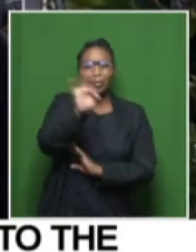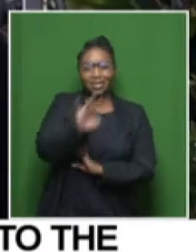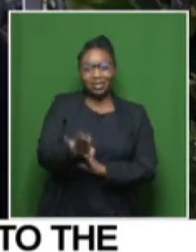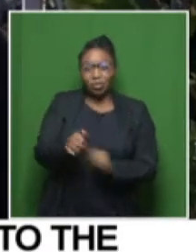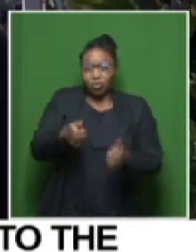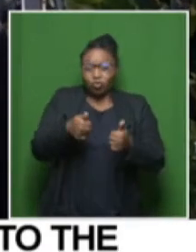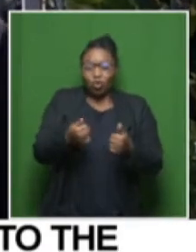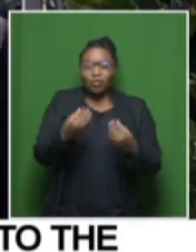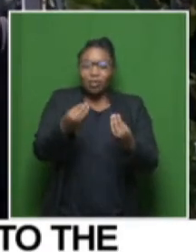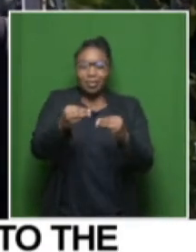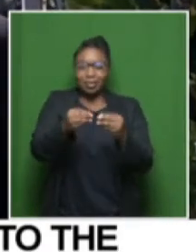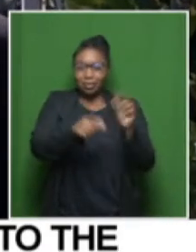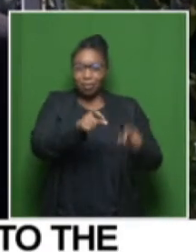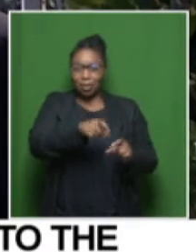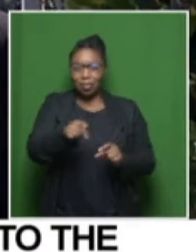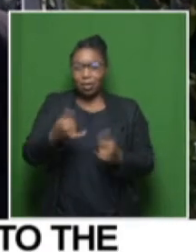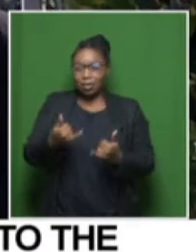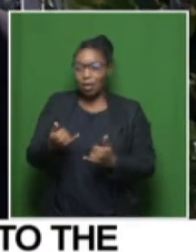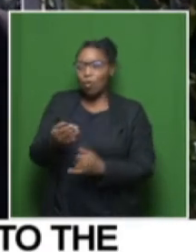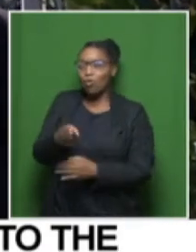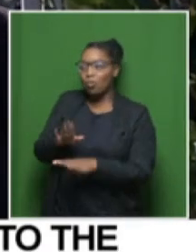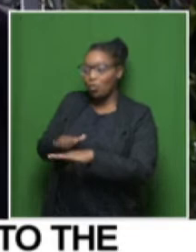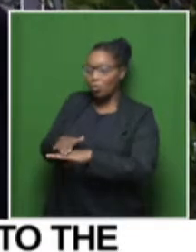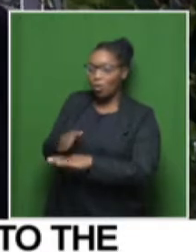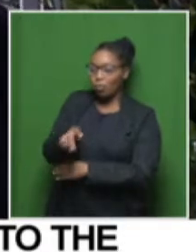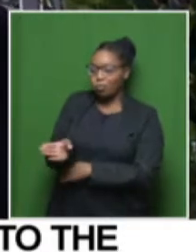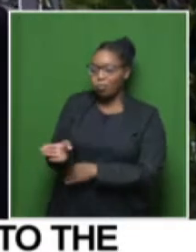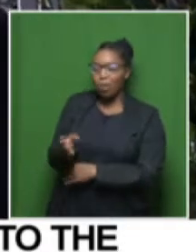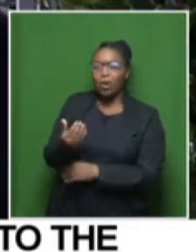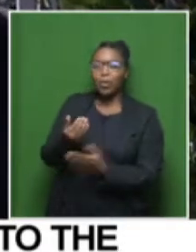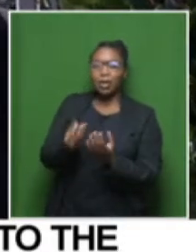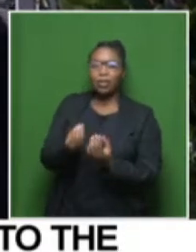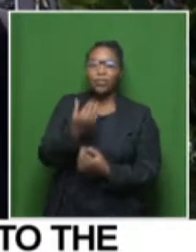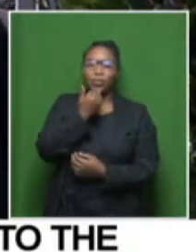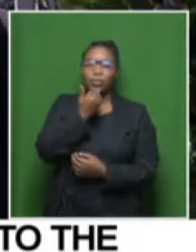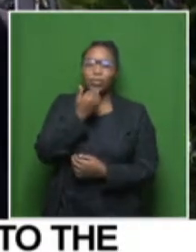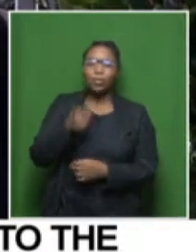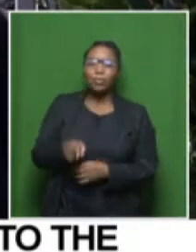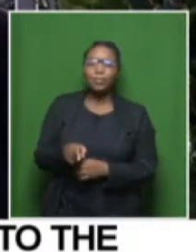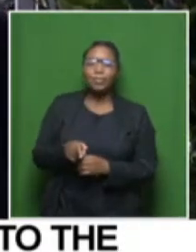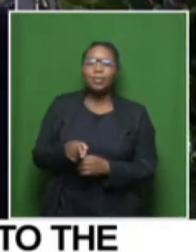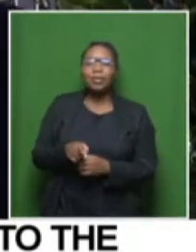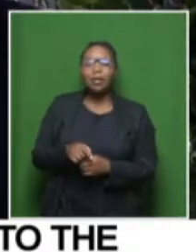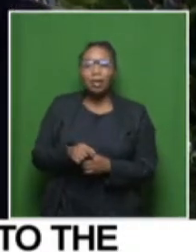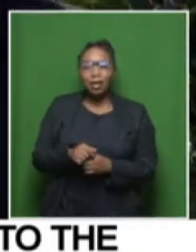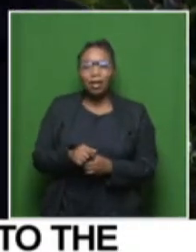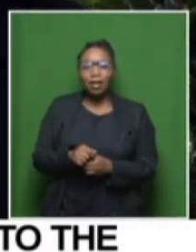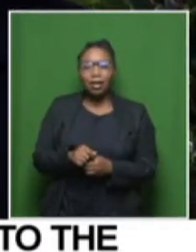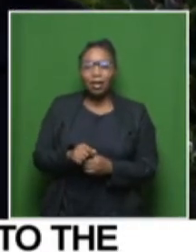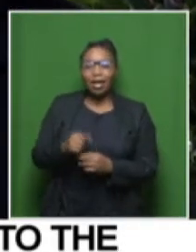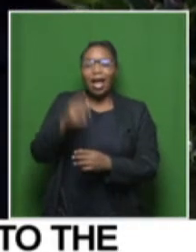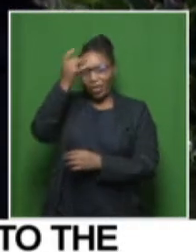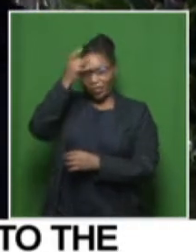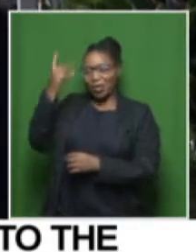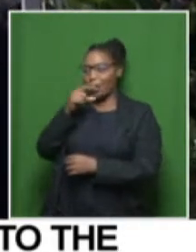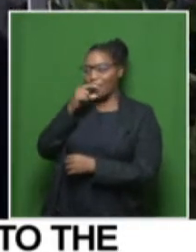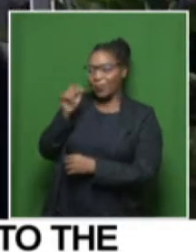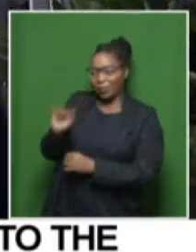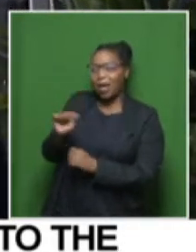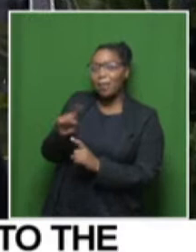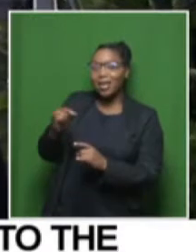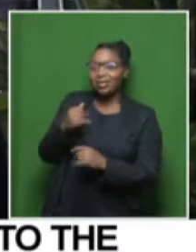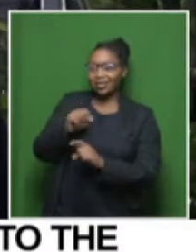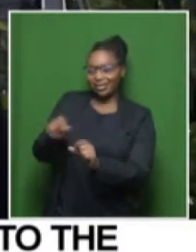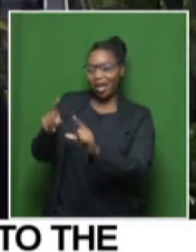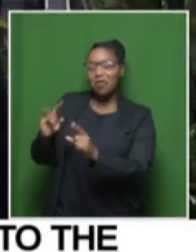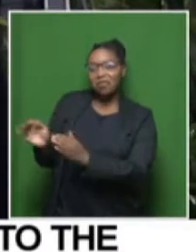corporates. To join me more, I am now joined, of course, by I do forget her name, but she'll introduce herself